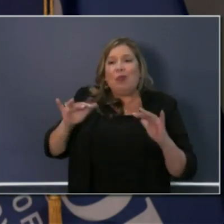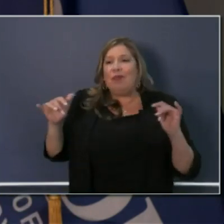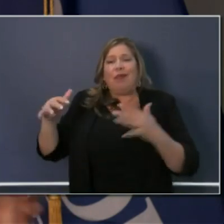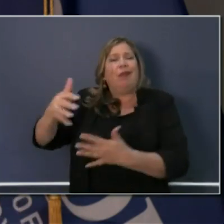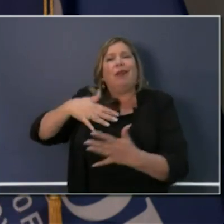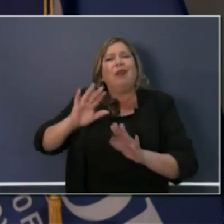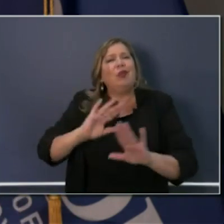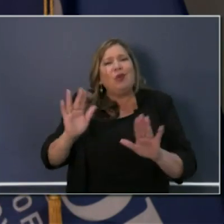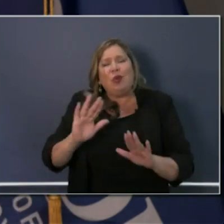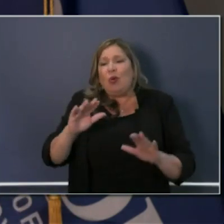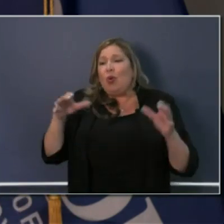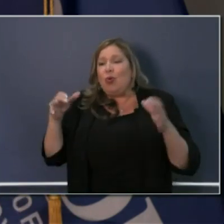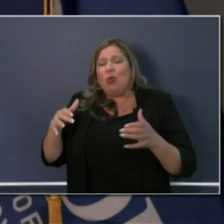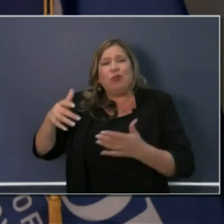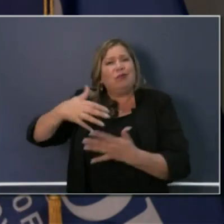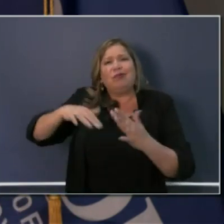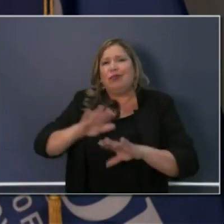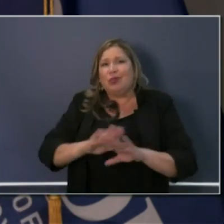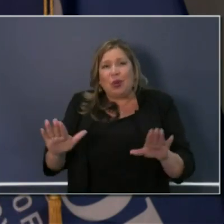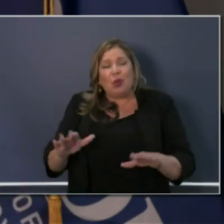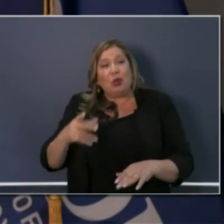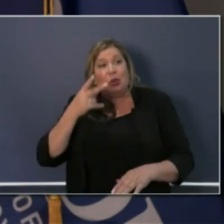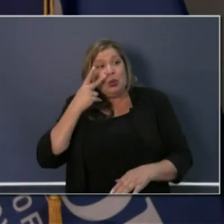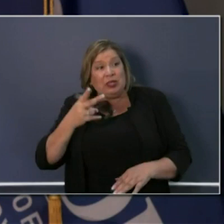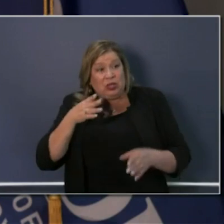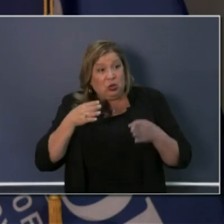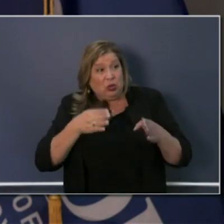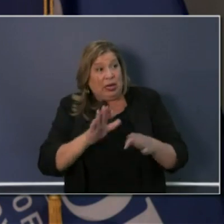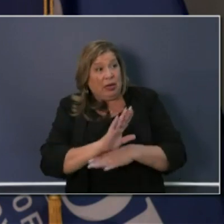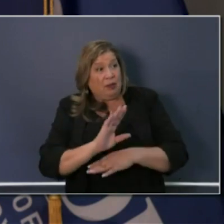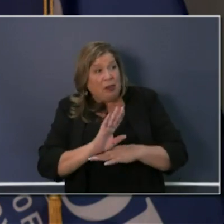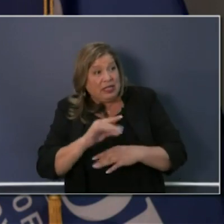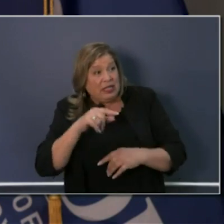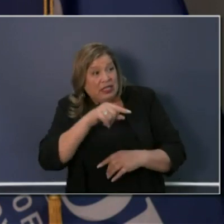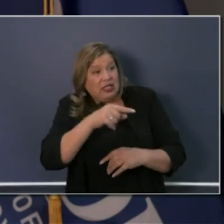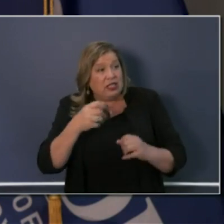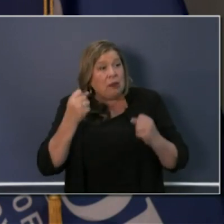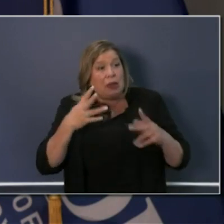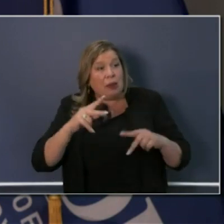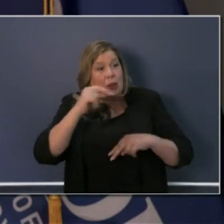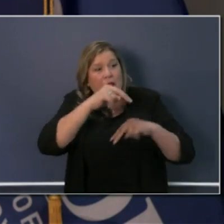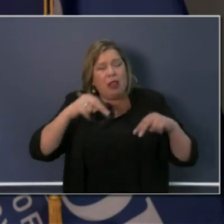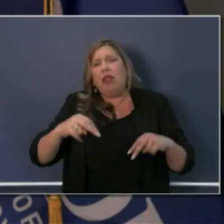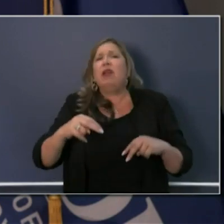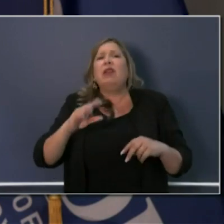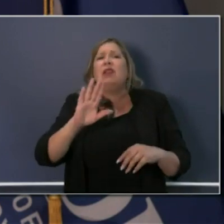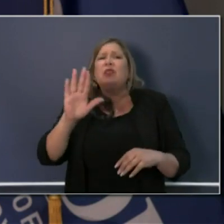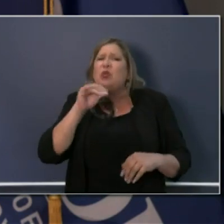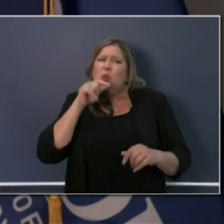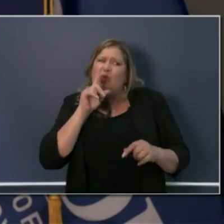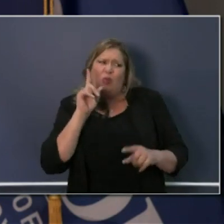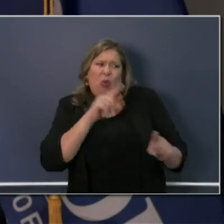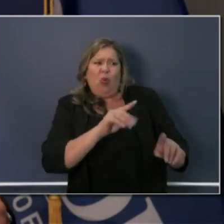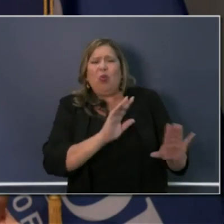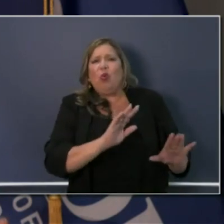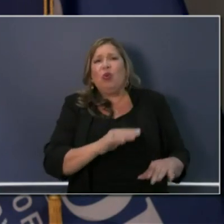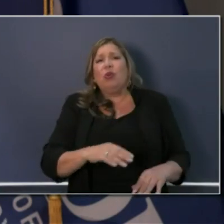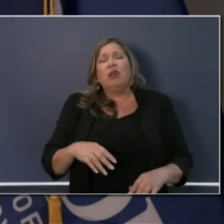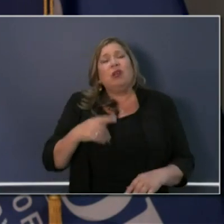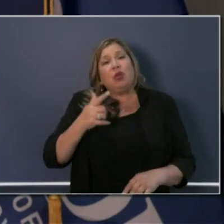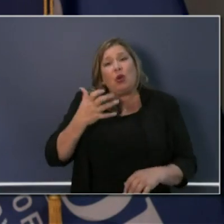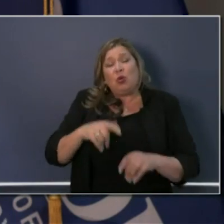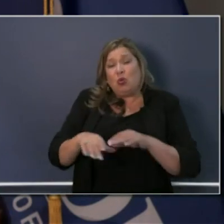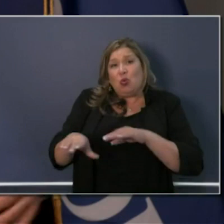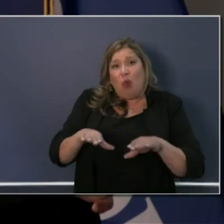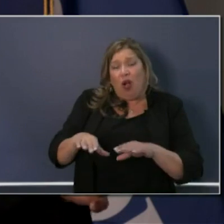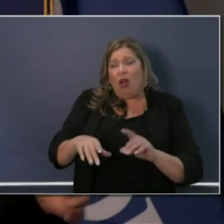street. Again, use common sense. You want to take a walk with your dog? Take a walk with your dog. Just don't do it with 5 or 6 neighbors.